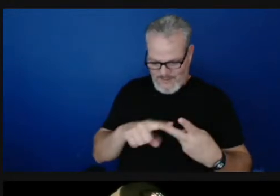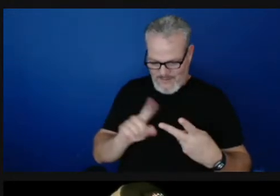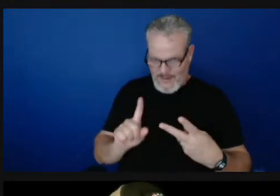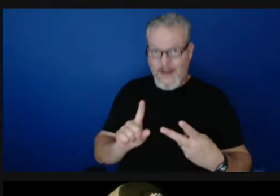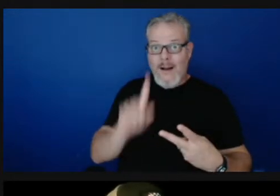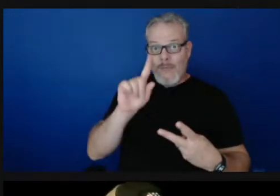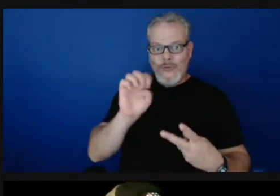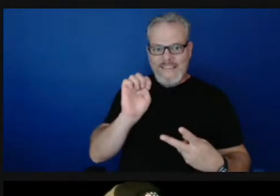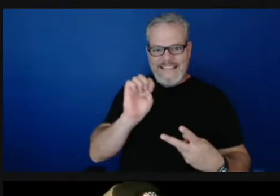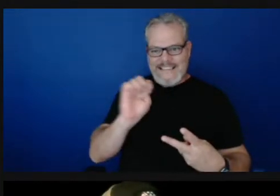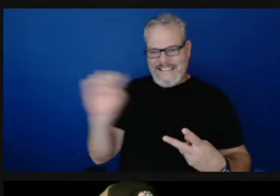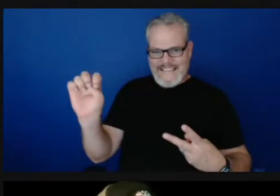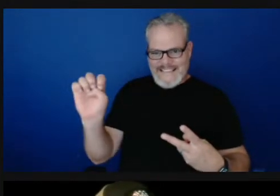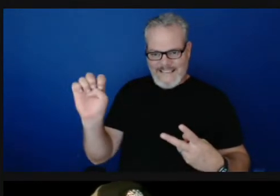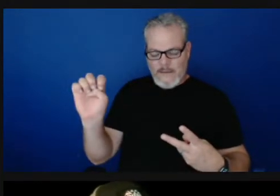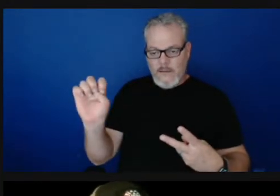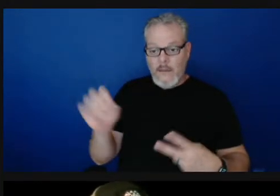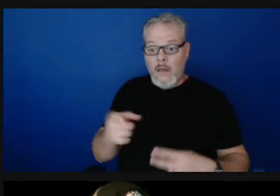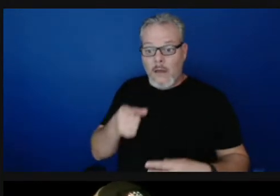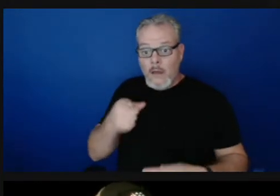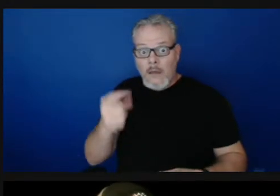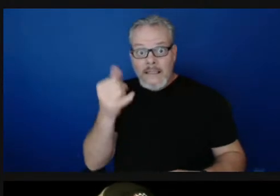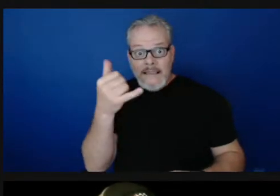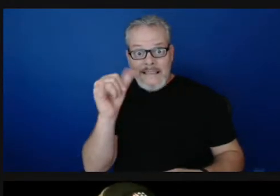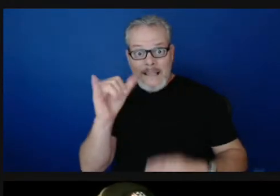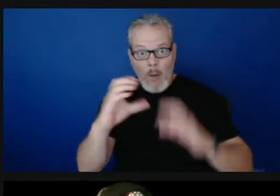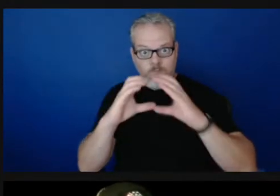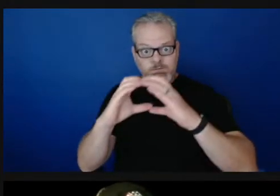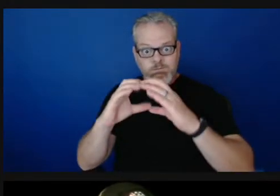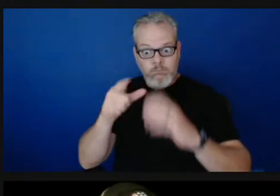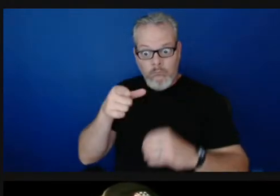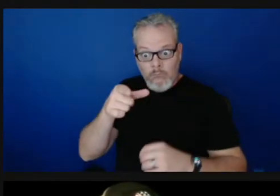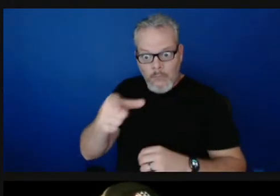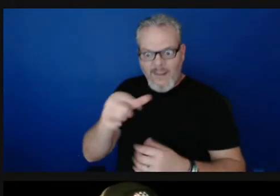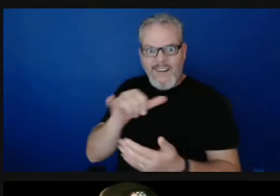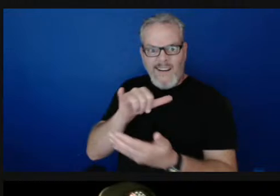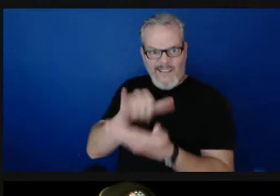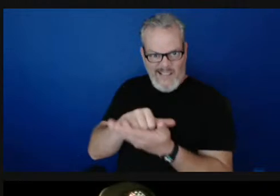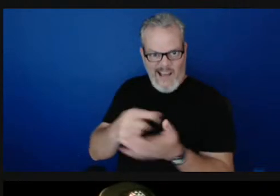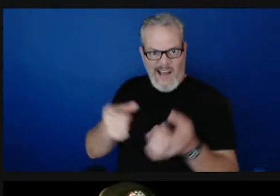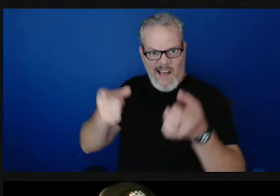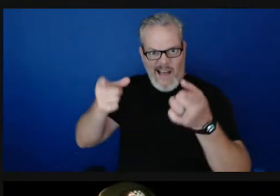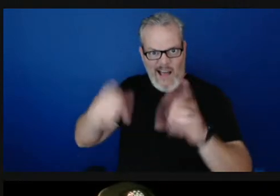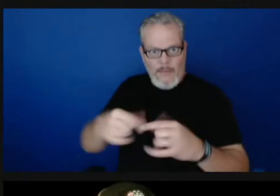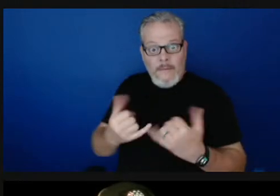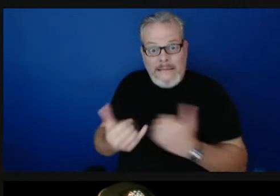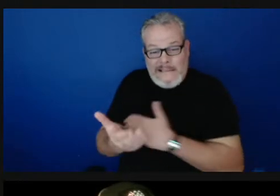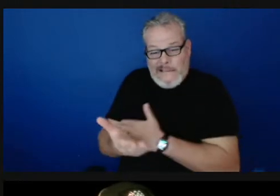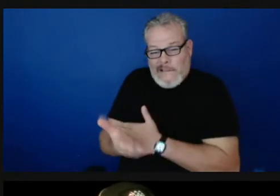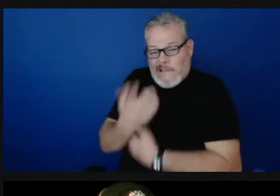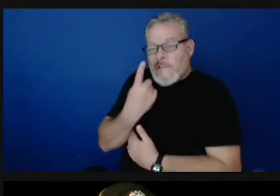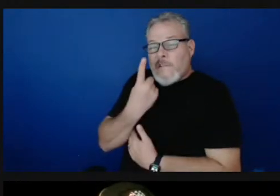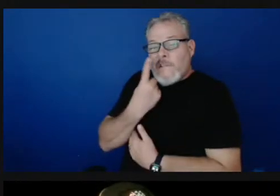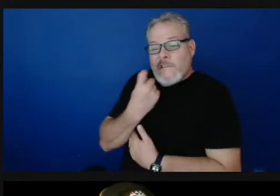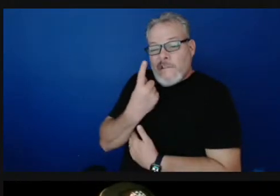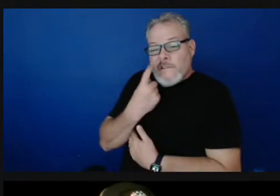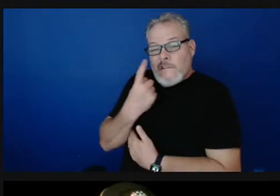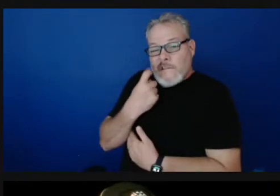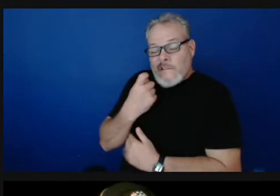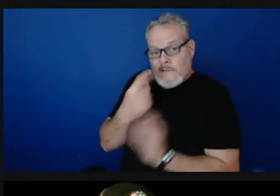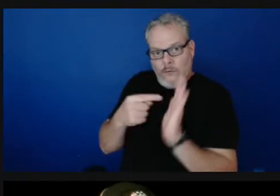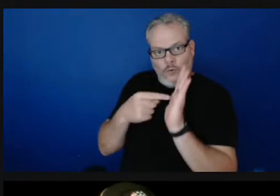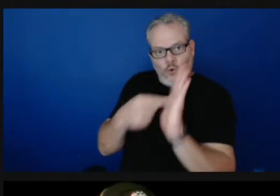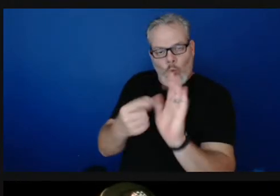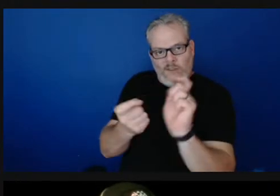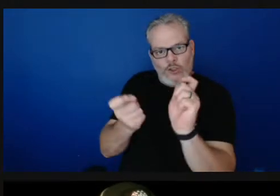on this map was this one, it happened this morning, a south flank event showing adjustment of the volcano. So you have to wonder,